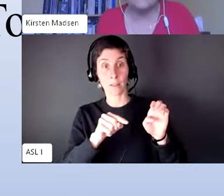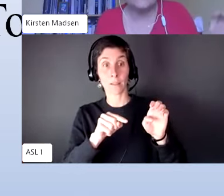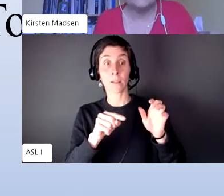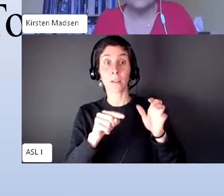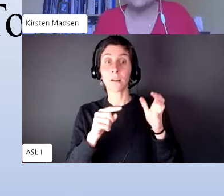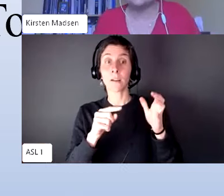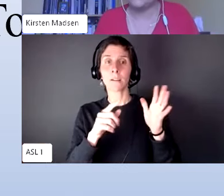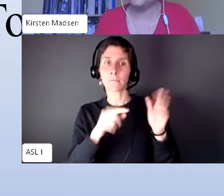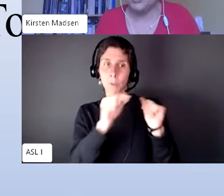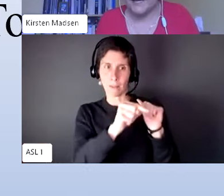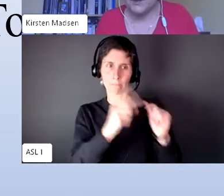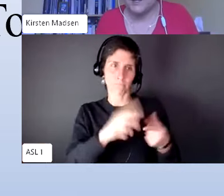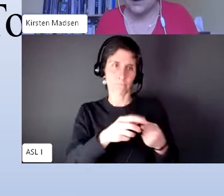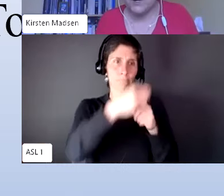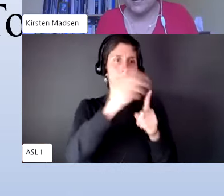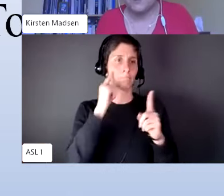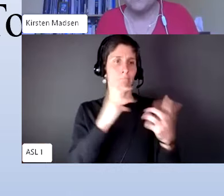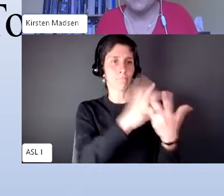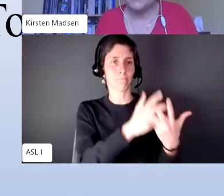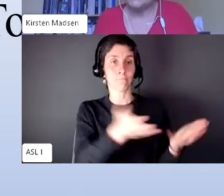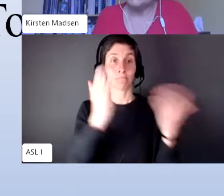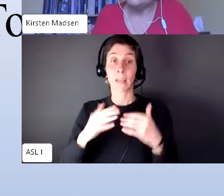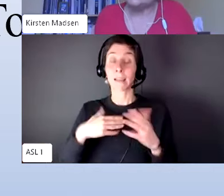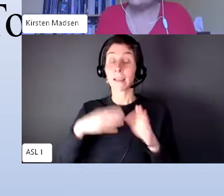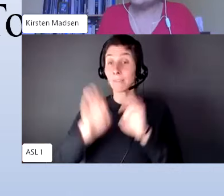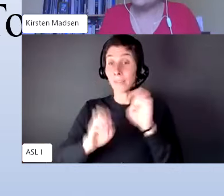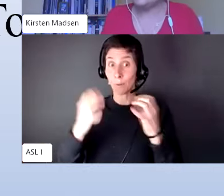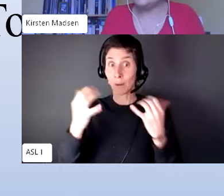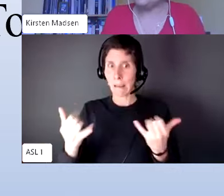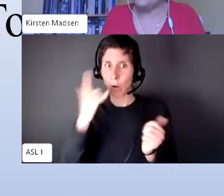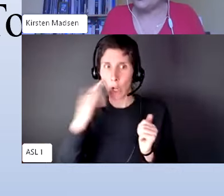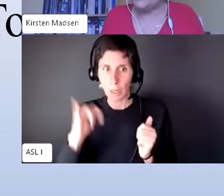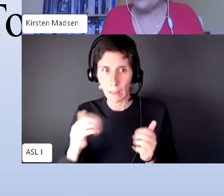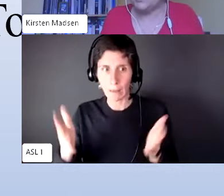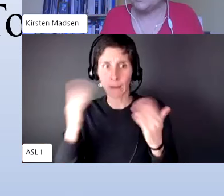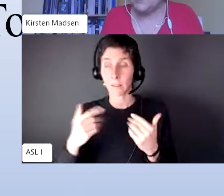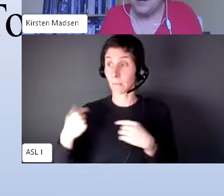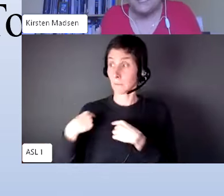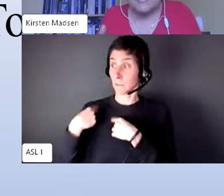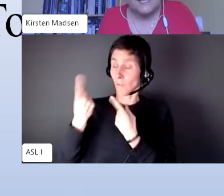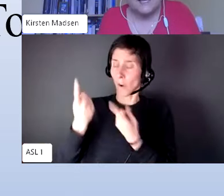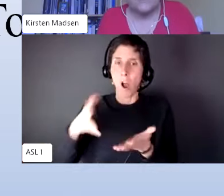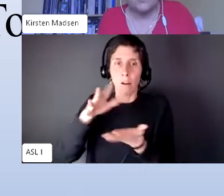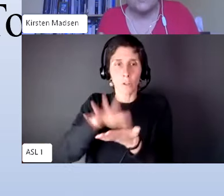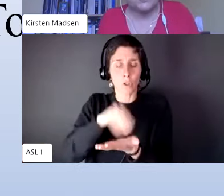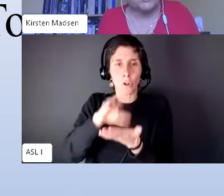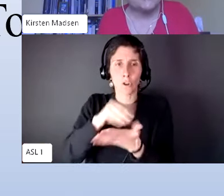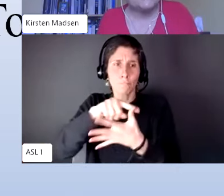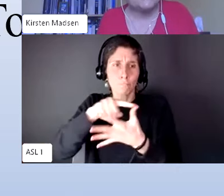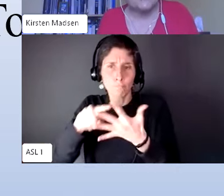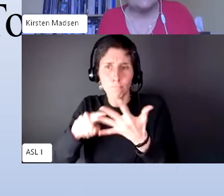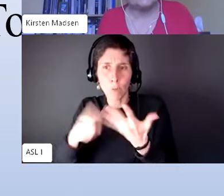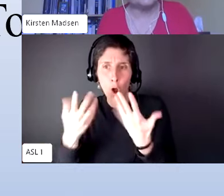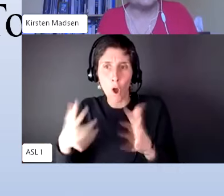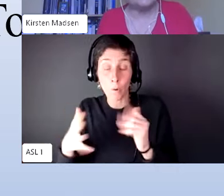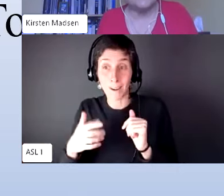in the trajectory so far, some of the lessons we've already learned, because even though it's early